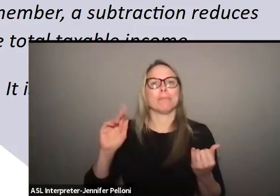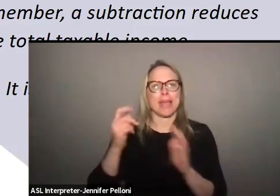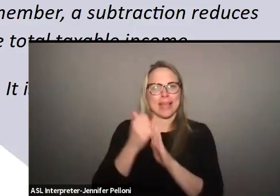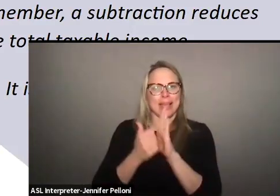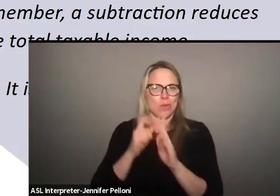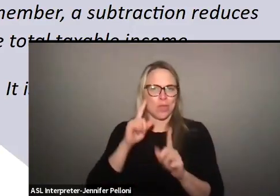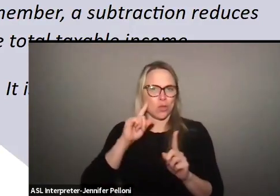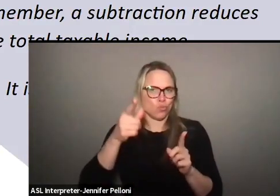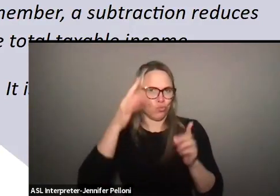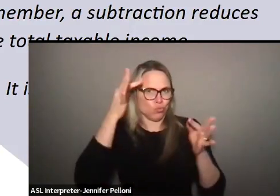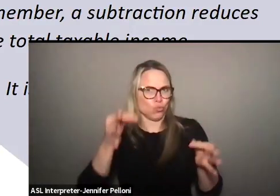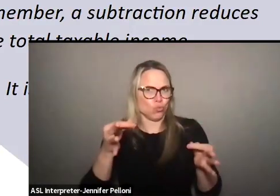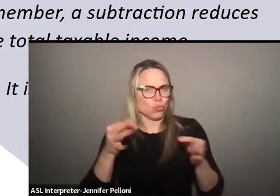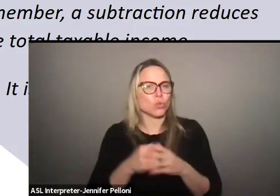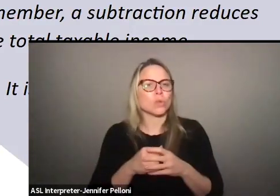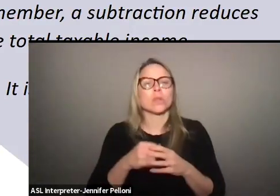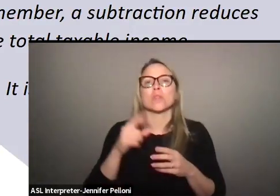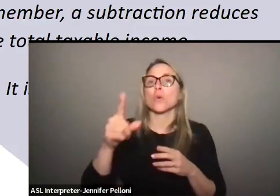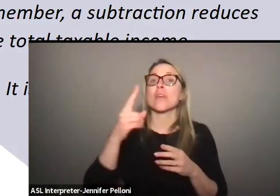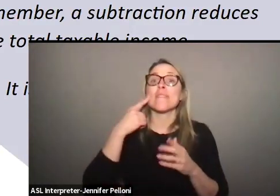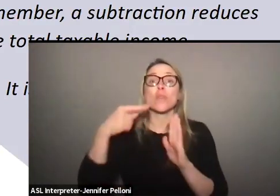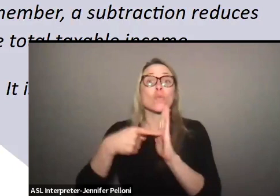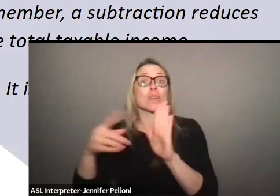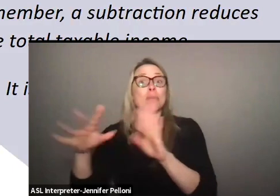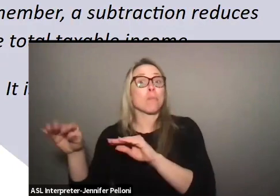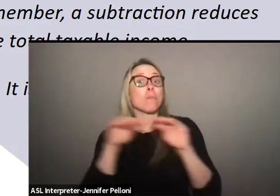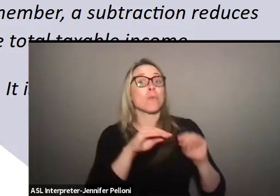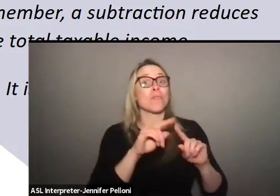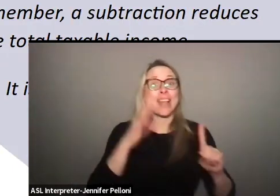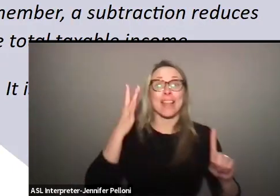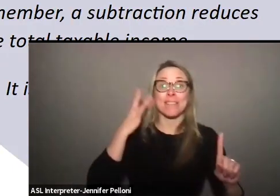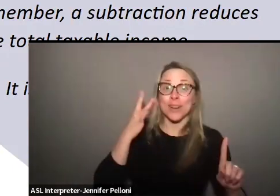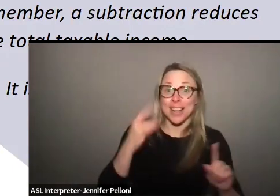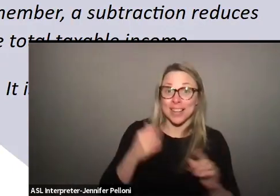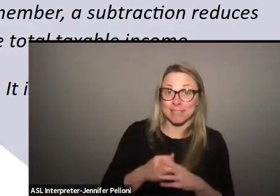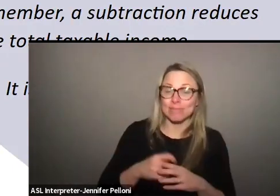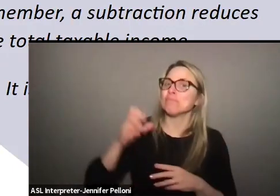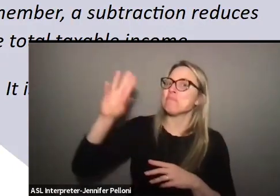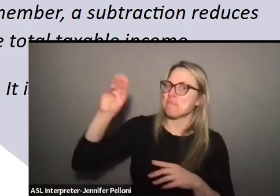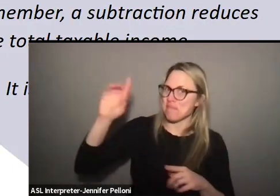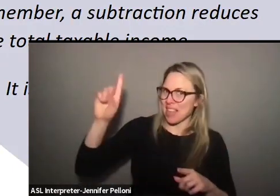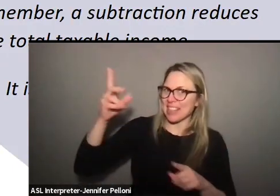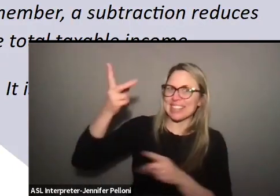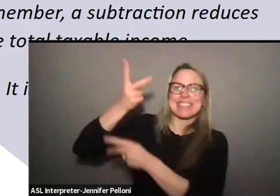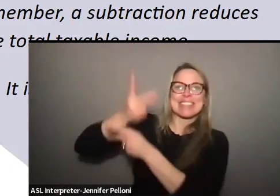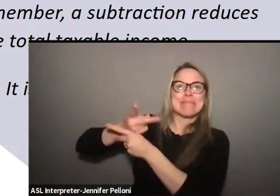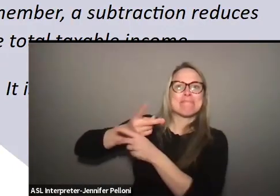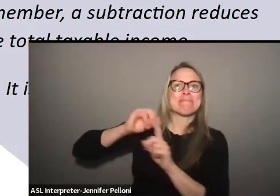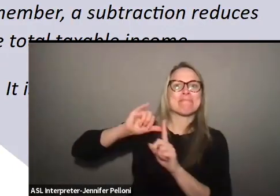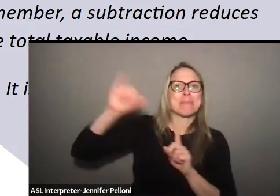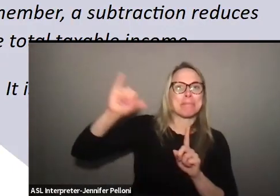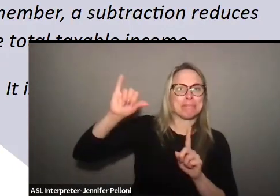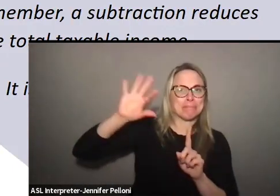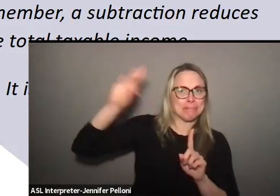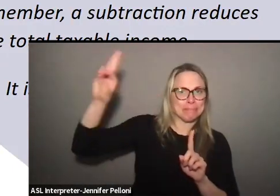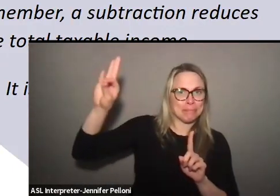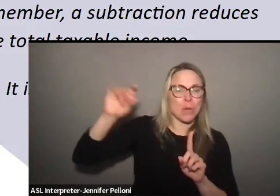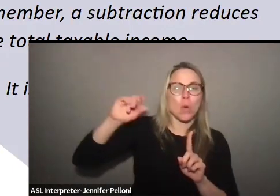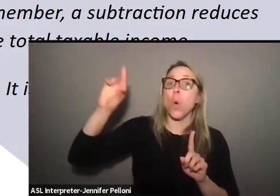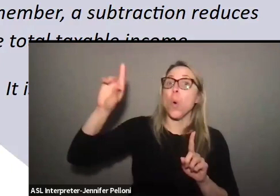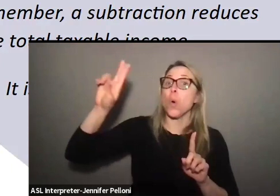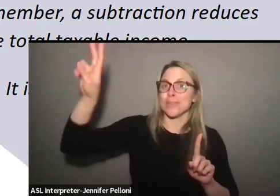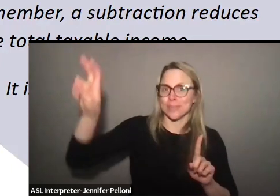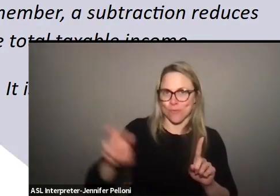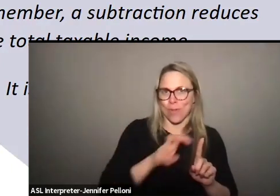your choice. So when you move to say California, right? You could keep your Maryland ABLE account if you want, or you could roll